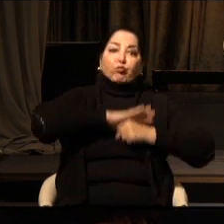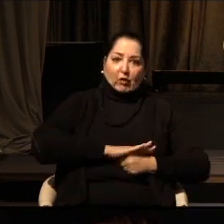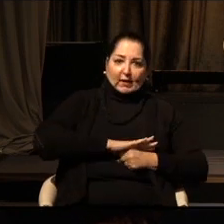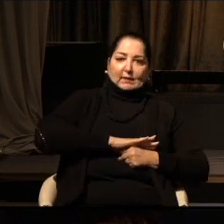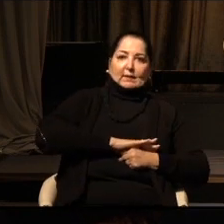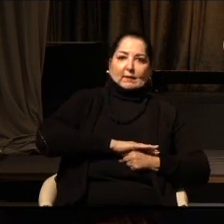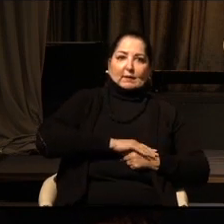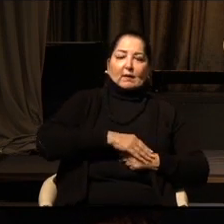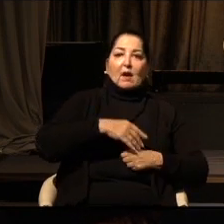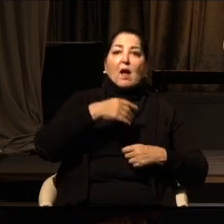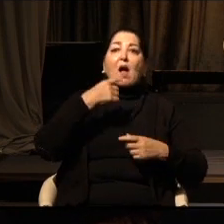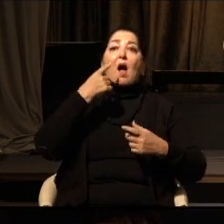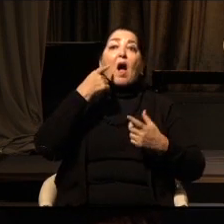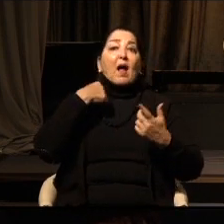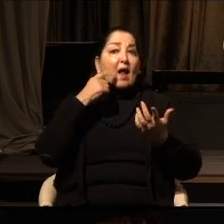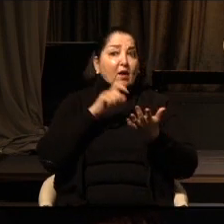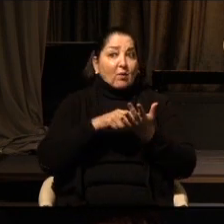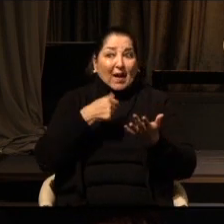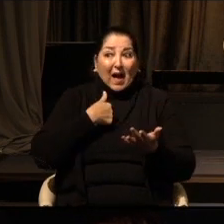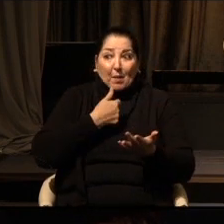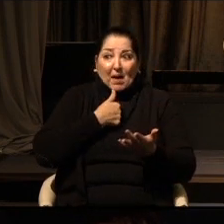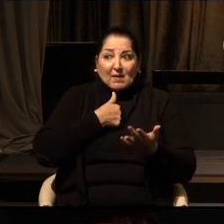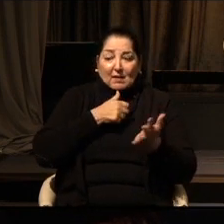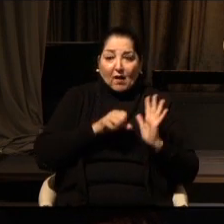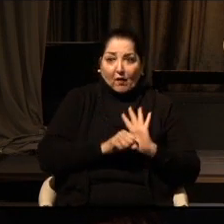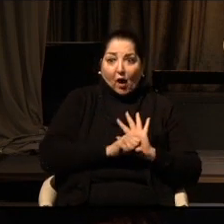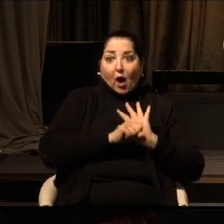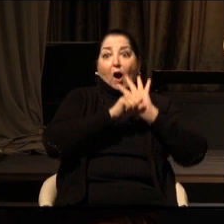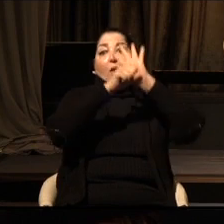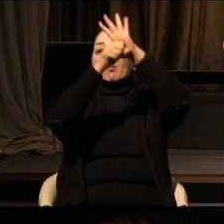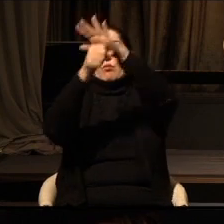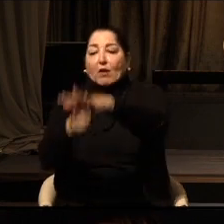I oppress the oppressors.